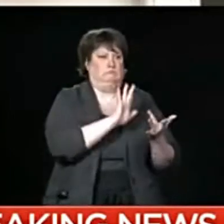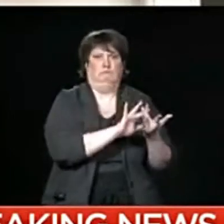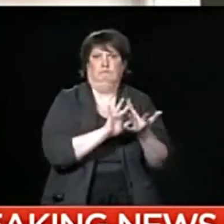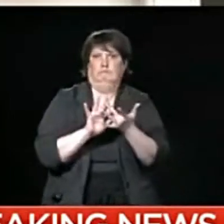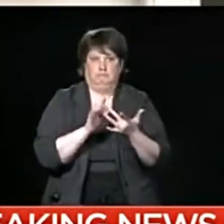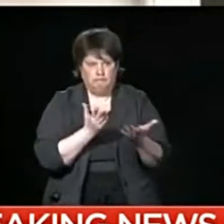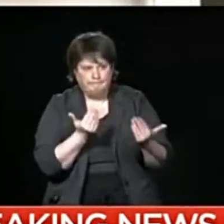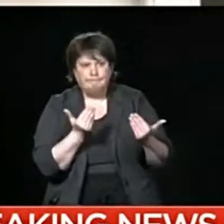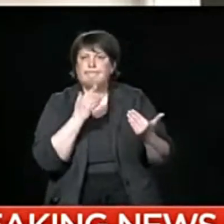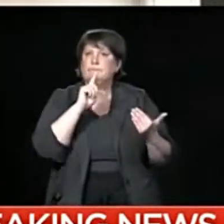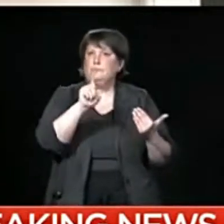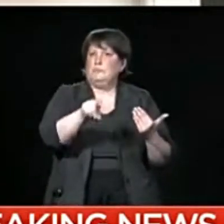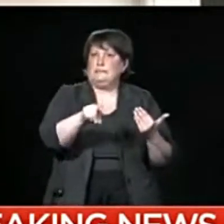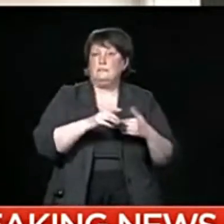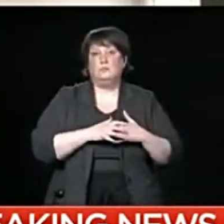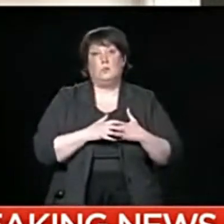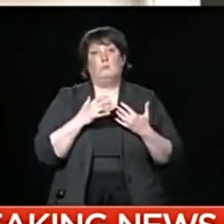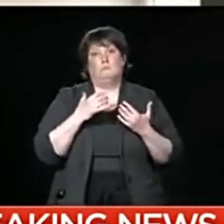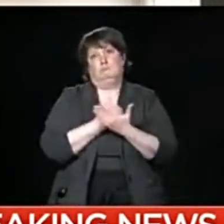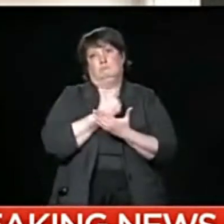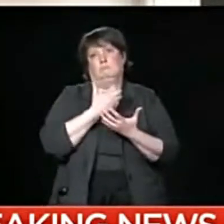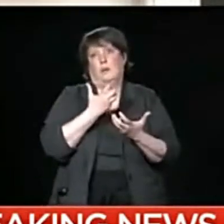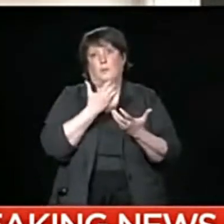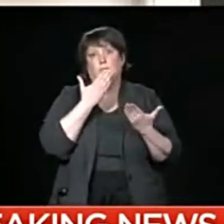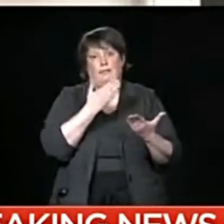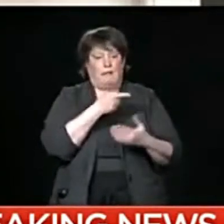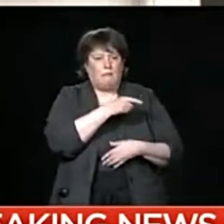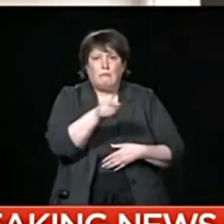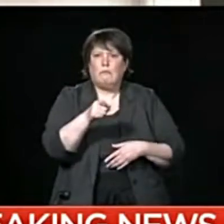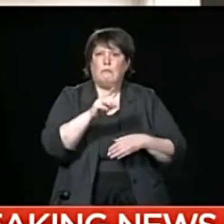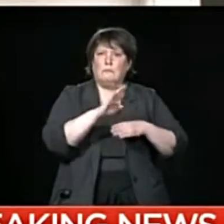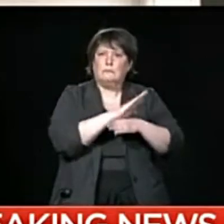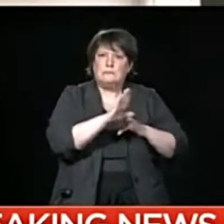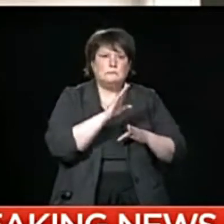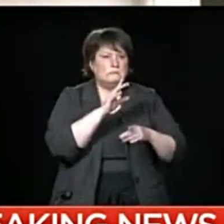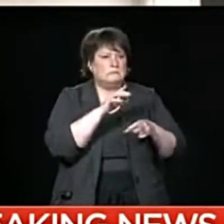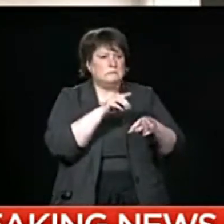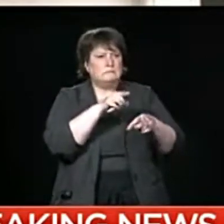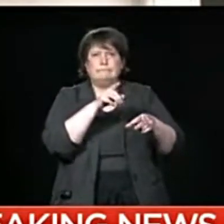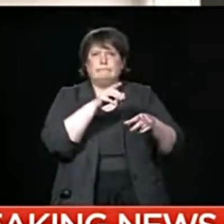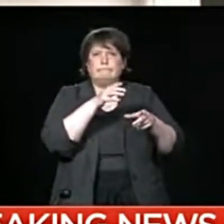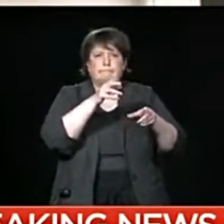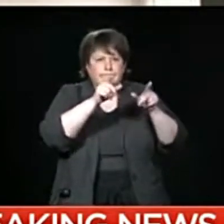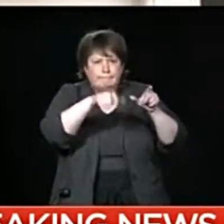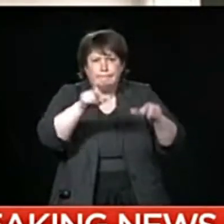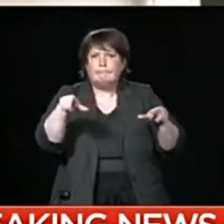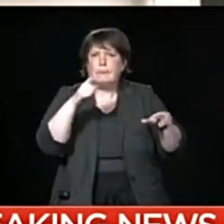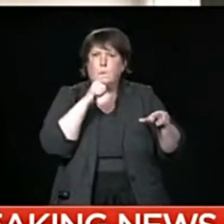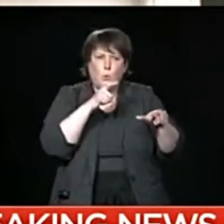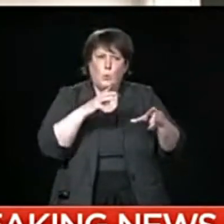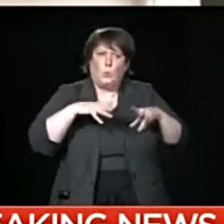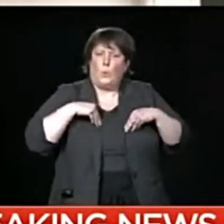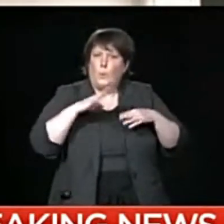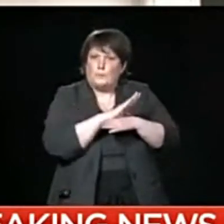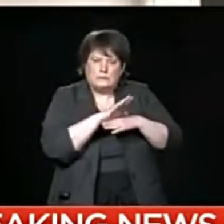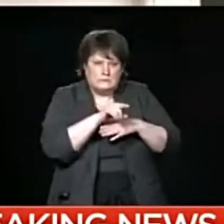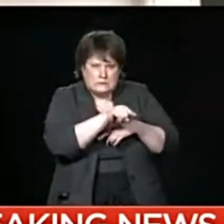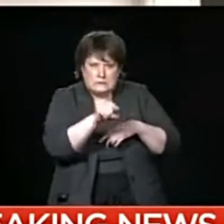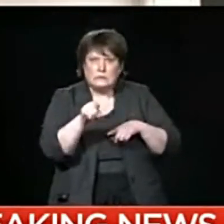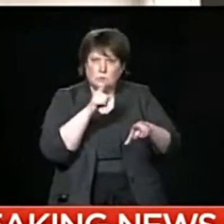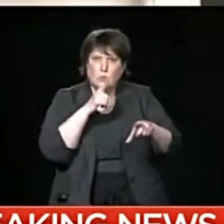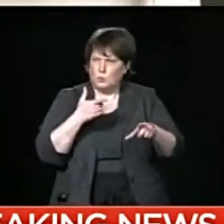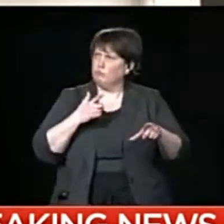any further, I want to thank all the owners and entrepreneurs and managers who've answered our call to